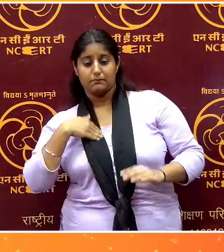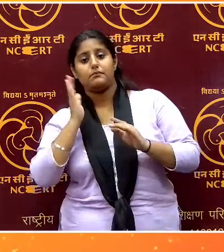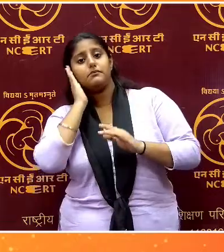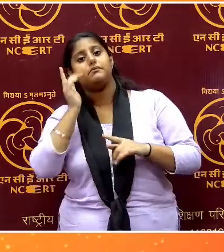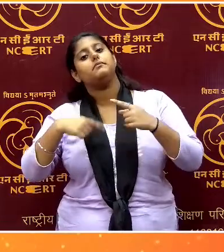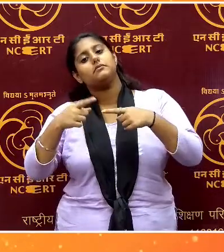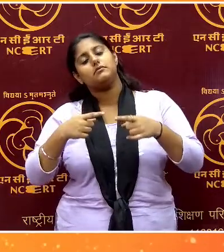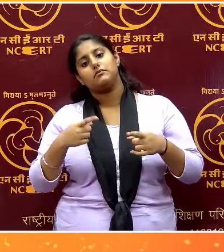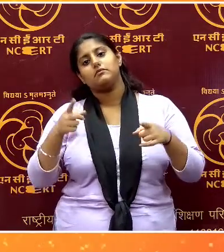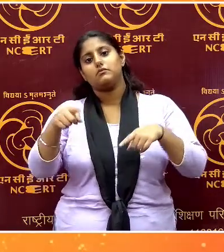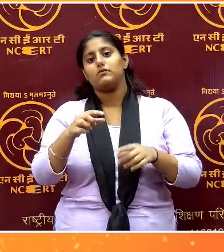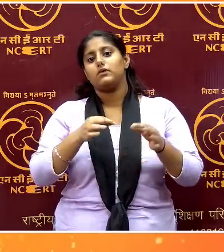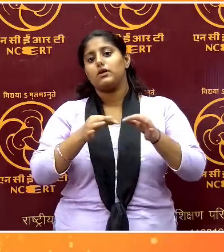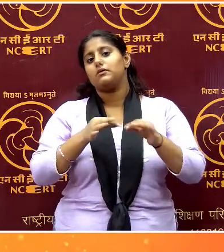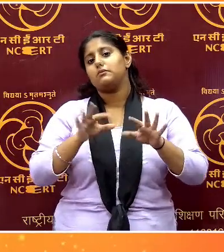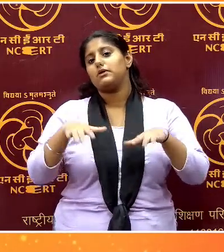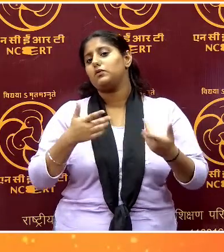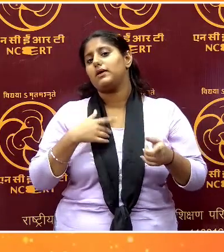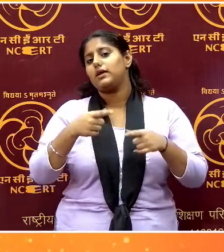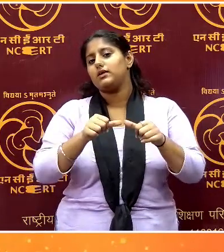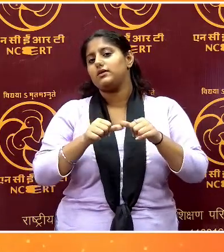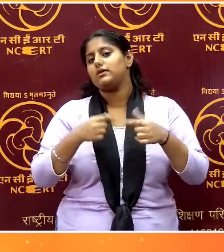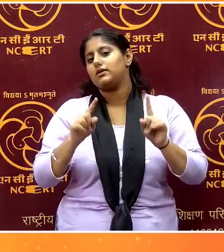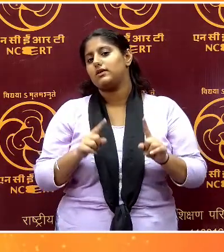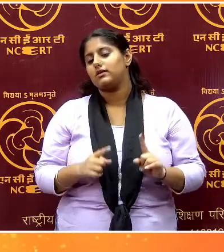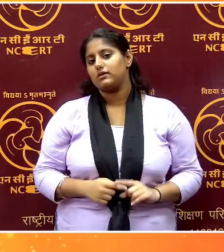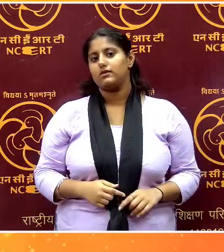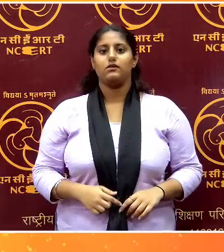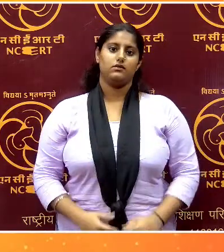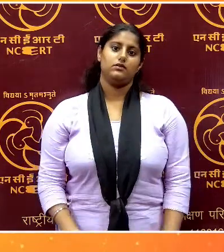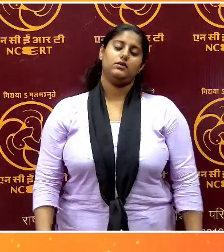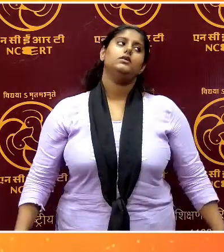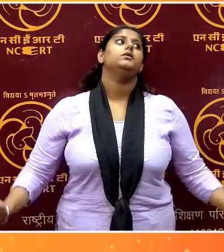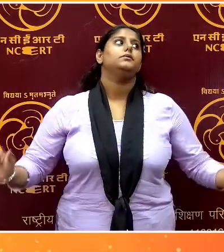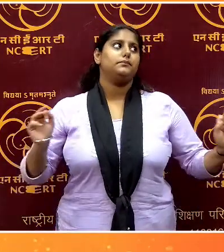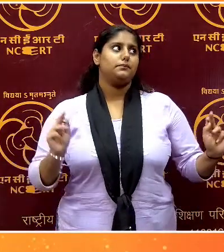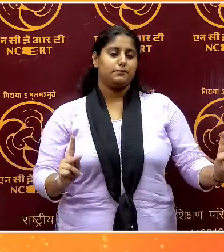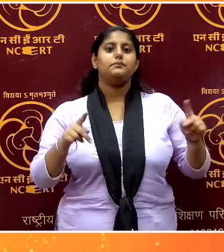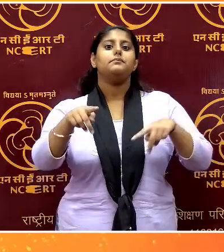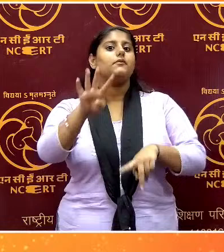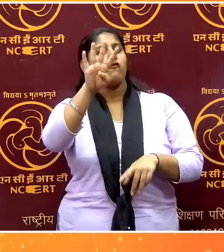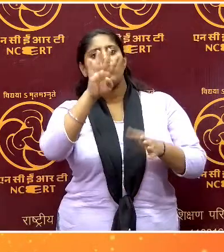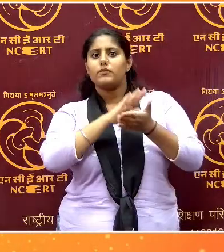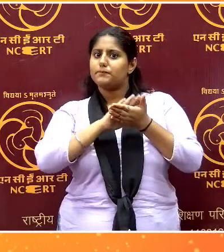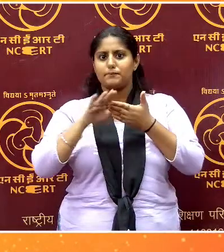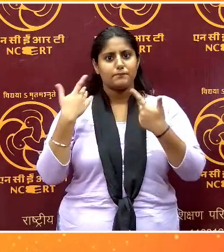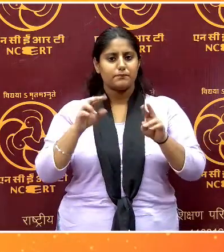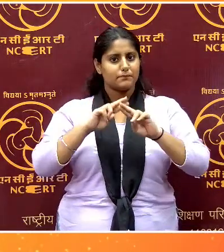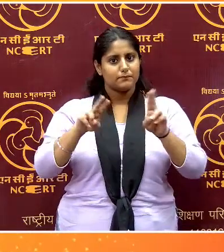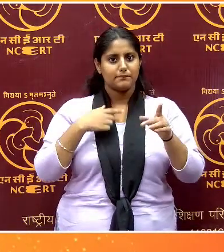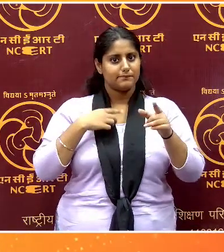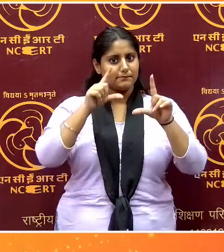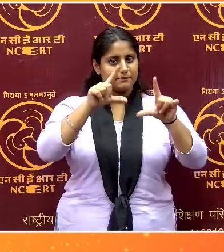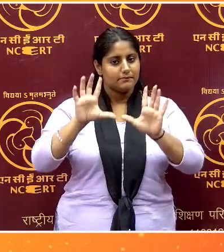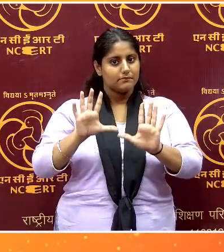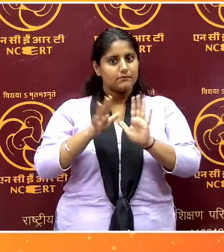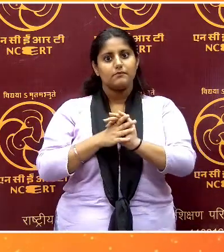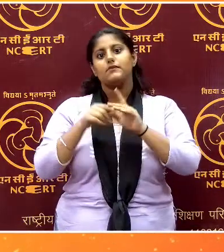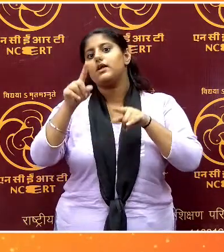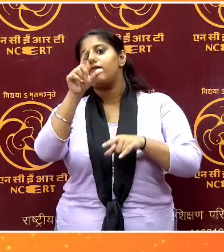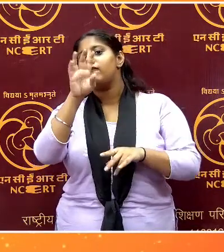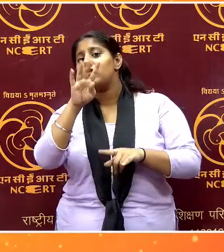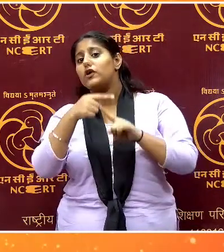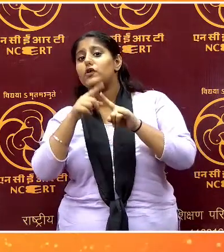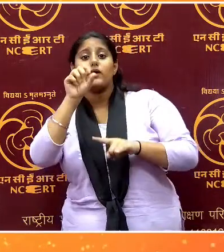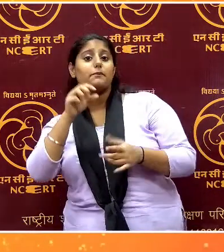Explain how you got your answer. Yes. There The are 4 third one. complete pictures for never. Hence 4 into 10